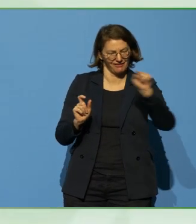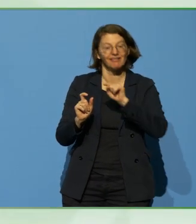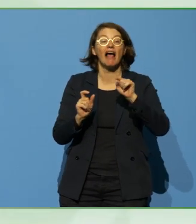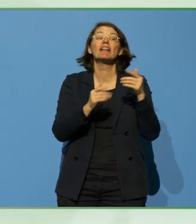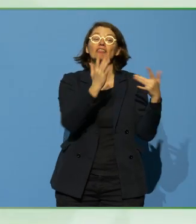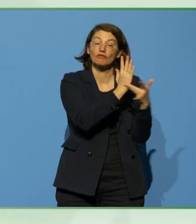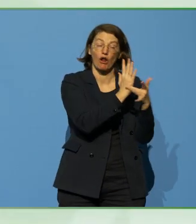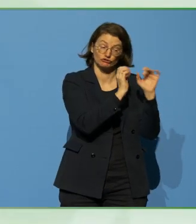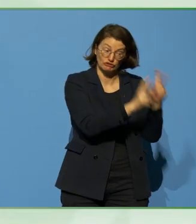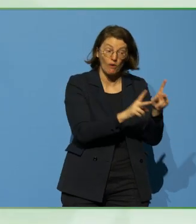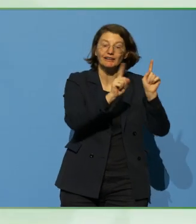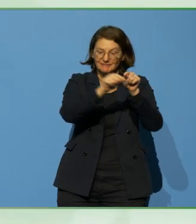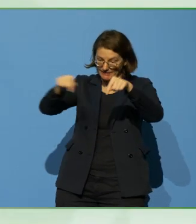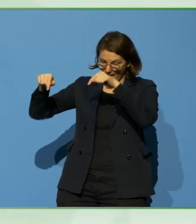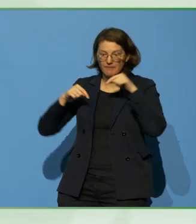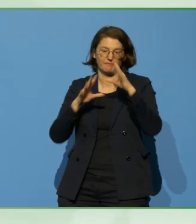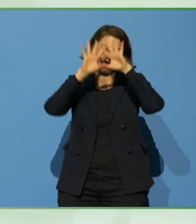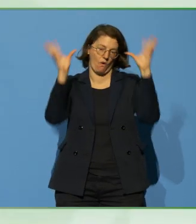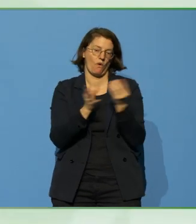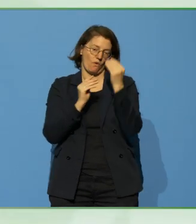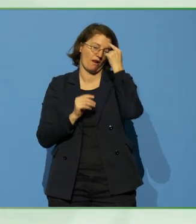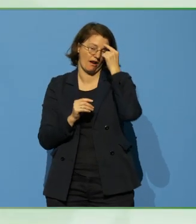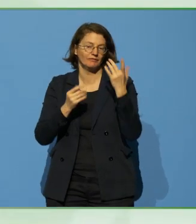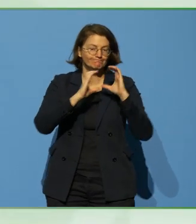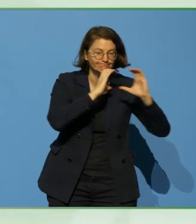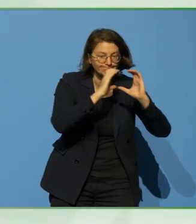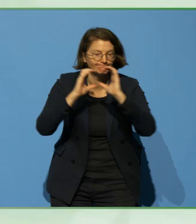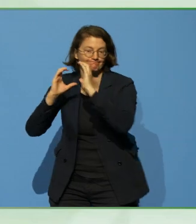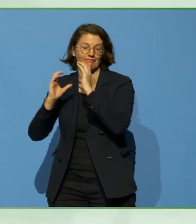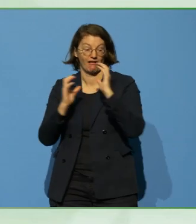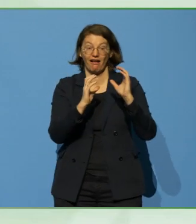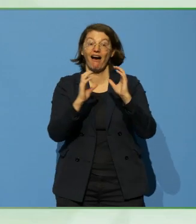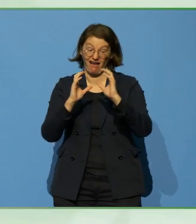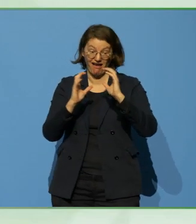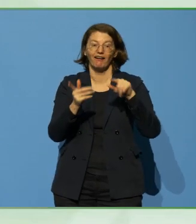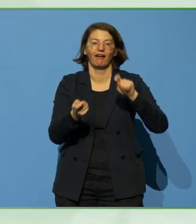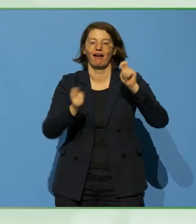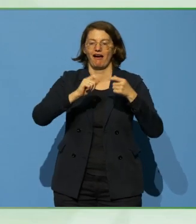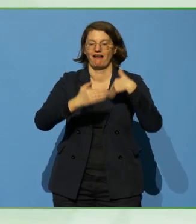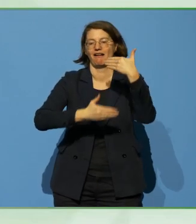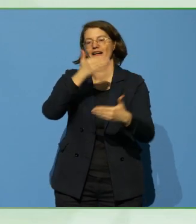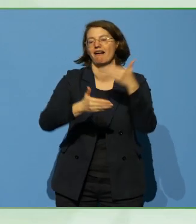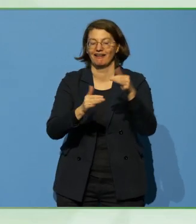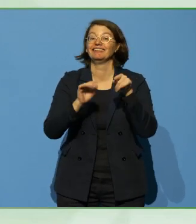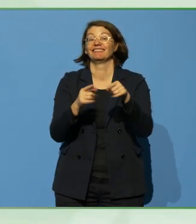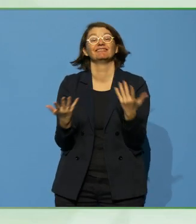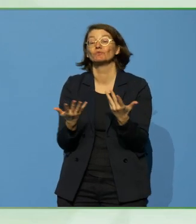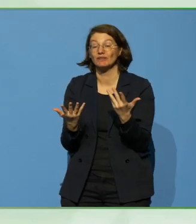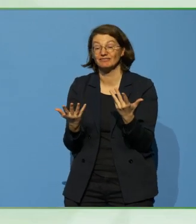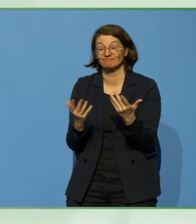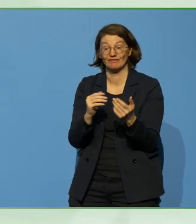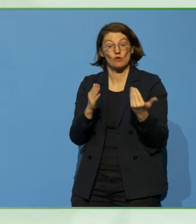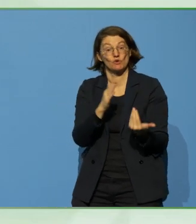So one thing which we definitely need to pay attention to is communication. How do we tell